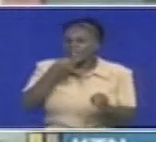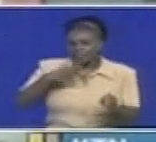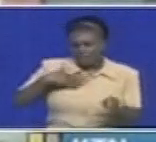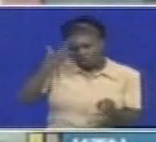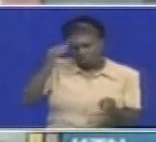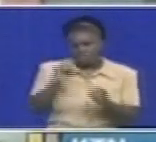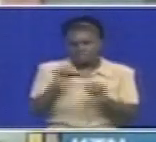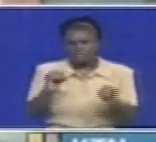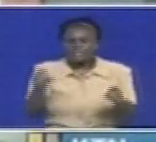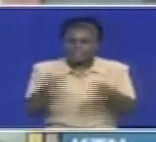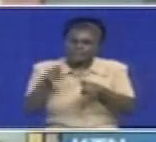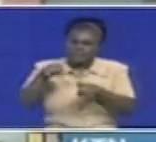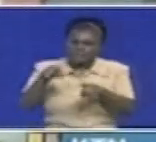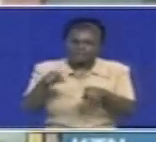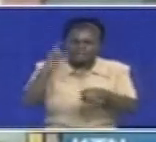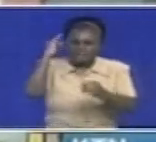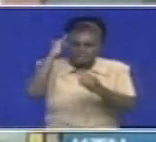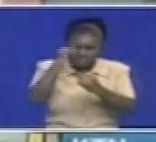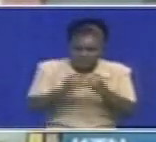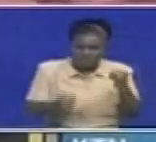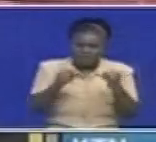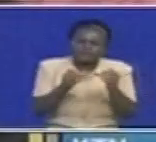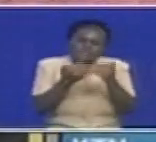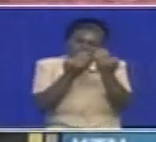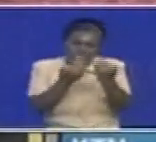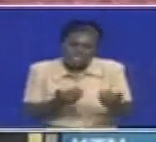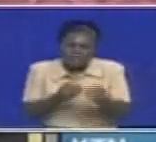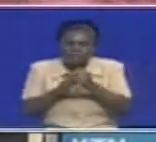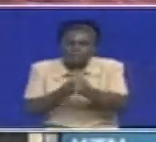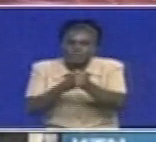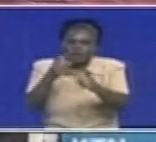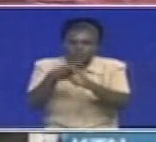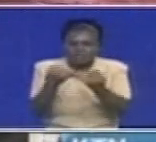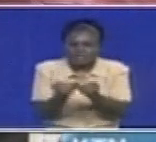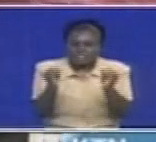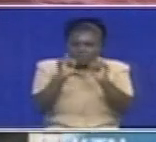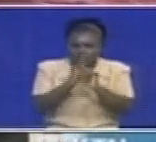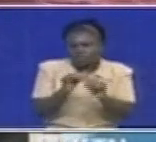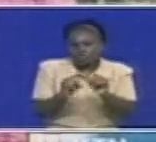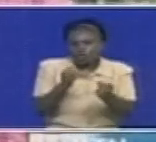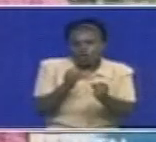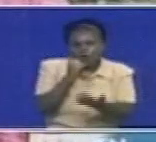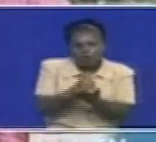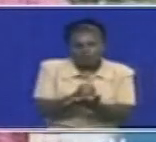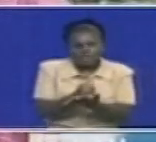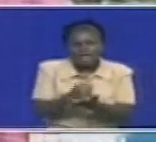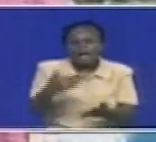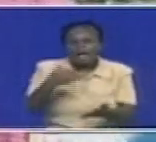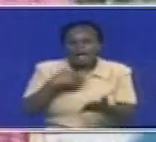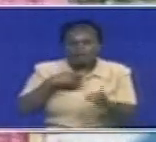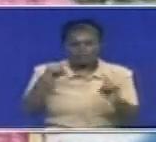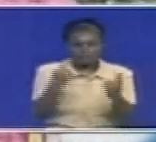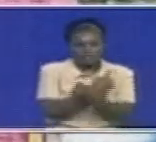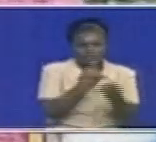At Shikusa, James finally got this much-needed guidance, courtesy of the institution's welfare office. We have different